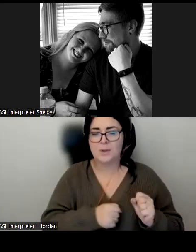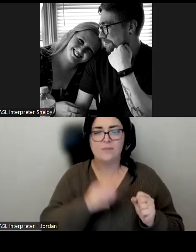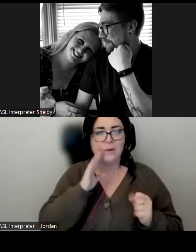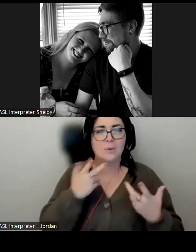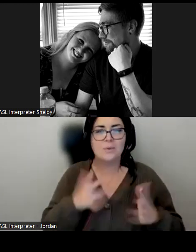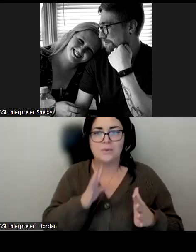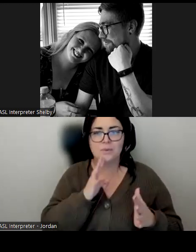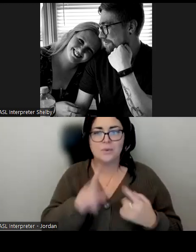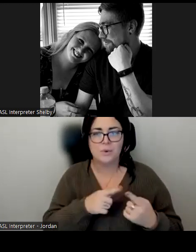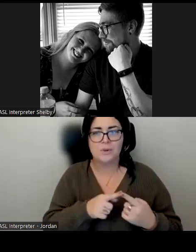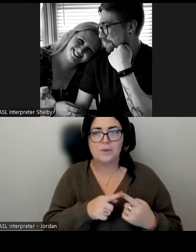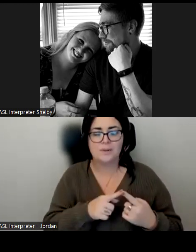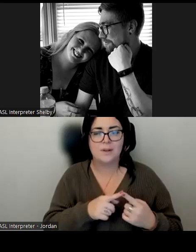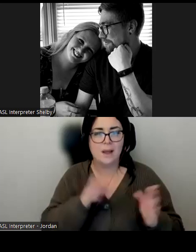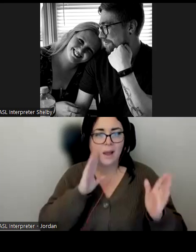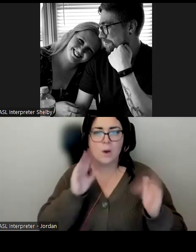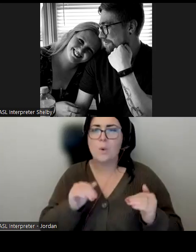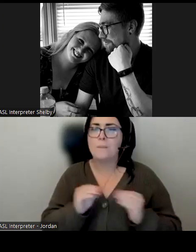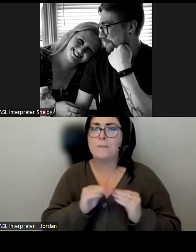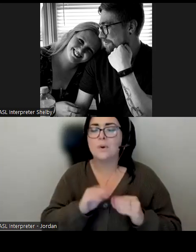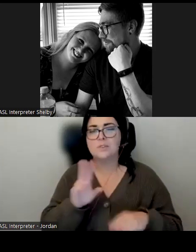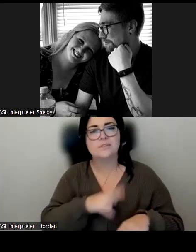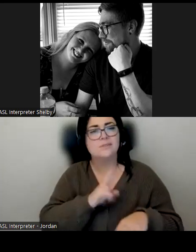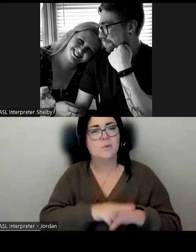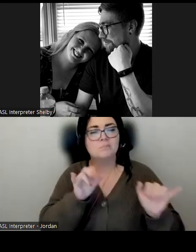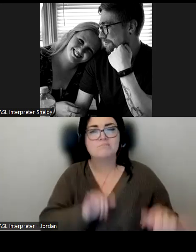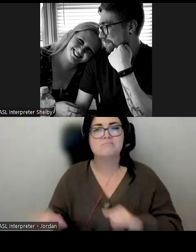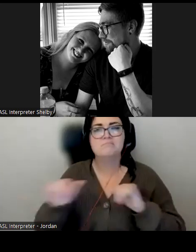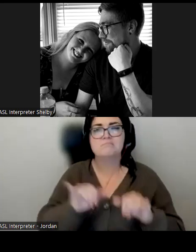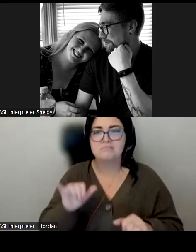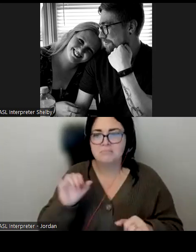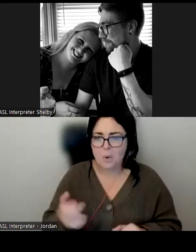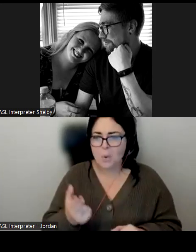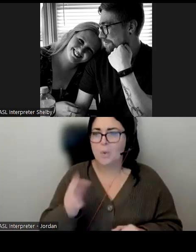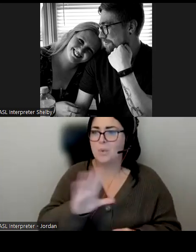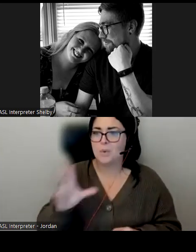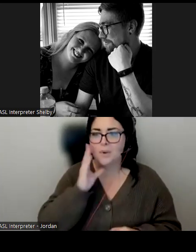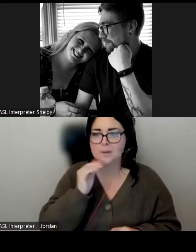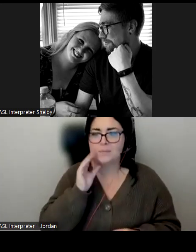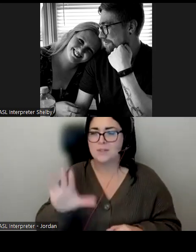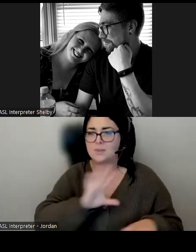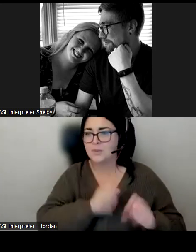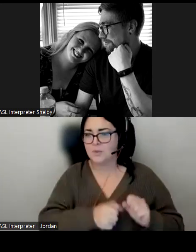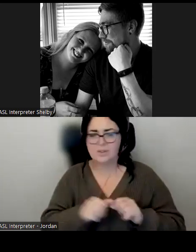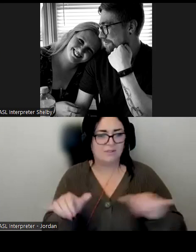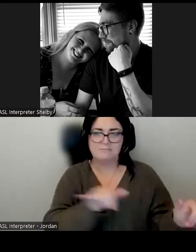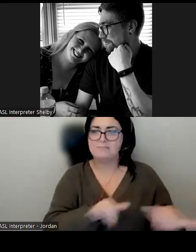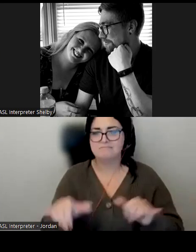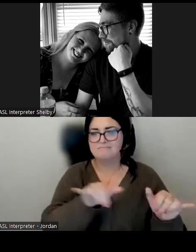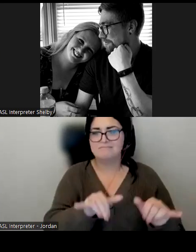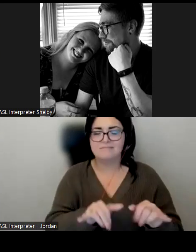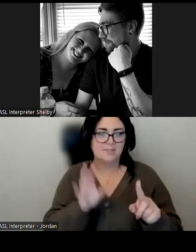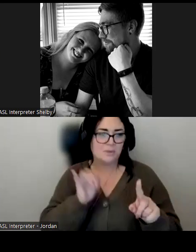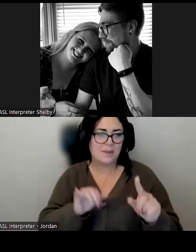today hopefully will help normalize some of the things that you experience in your grief. A nice little diagram here